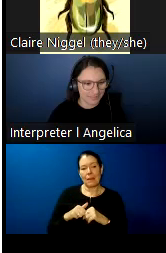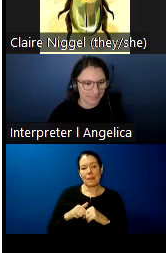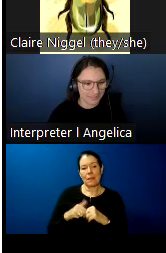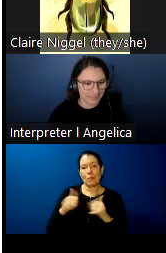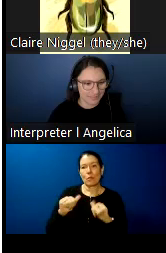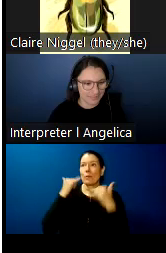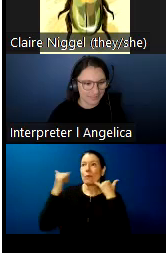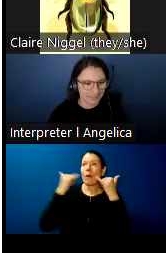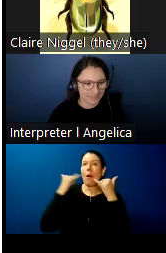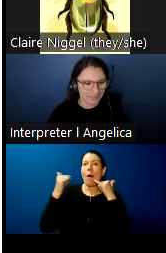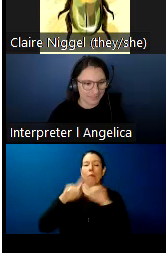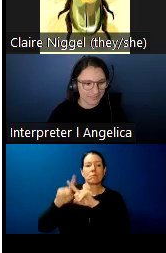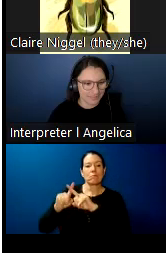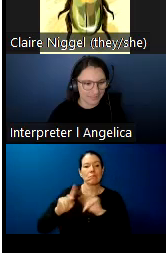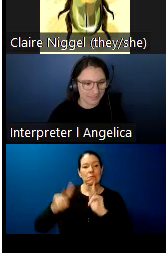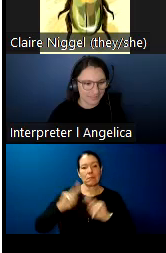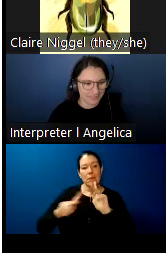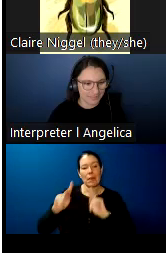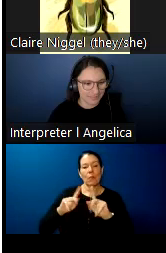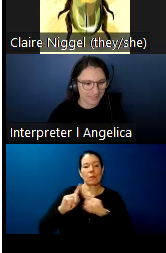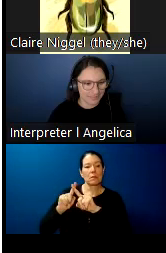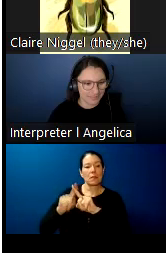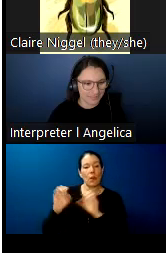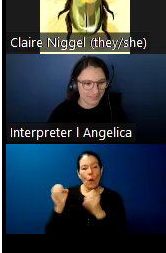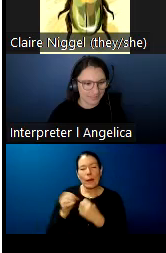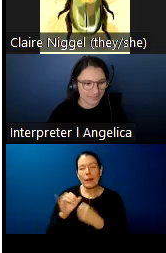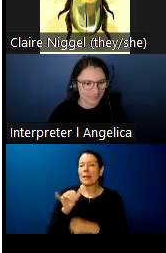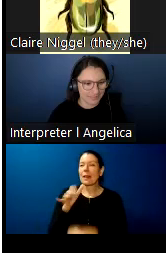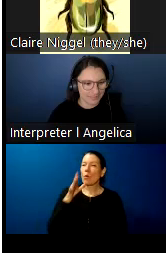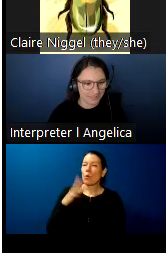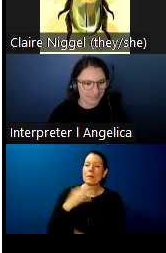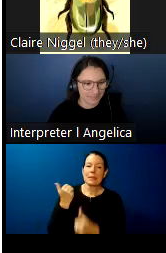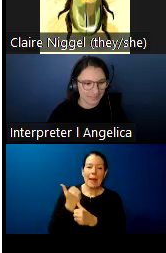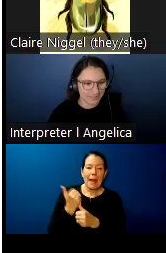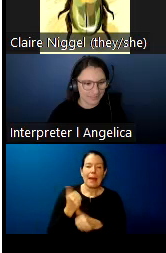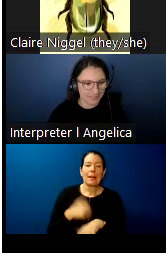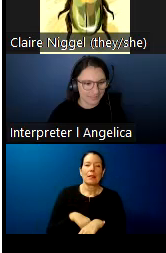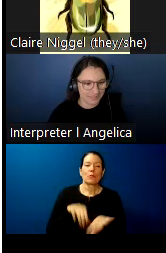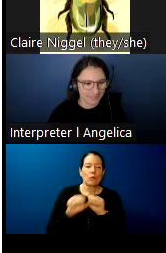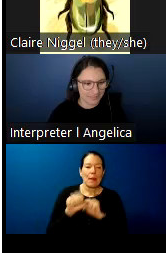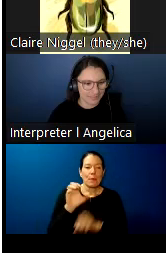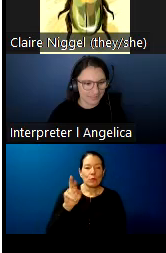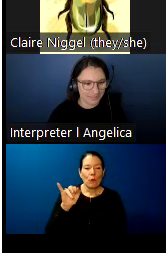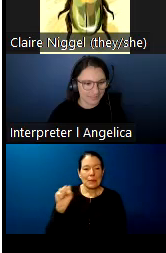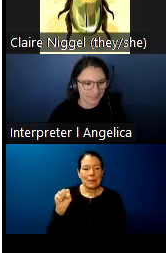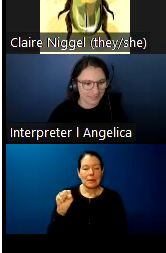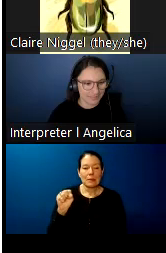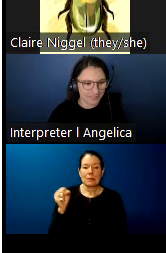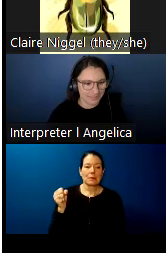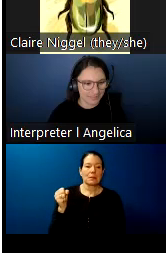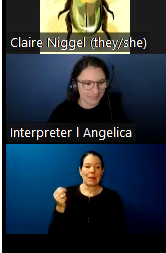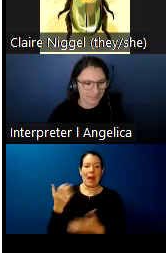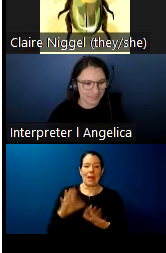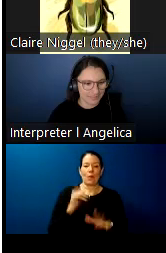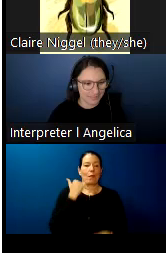various people, organisations like Women's Aid and Rape Crisis, sort of because I didn't want to do that at home,